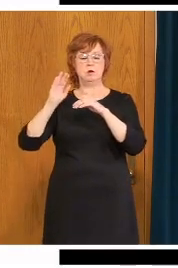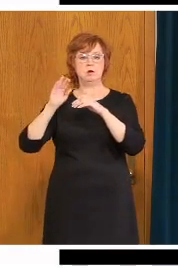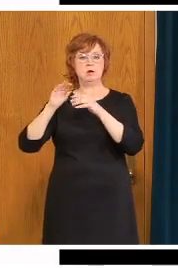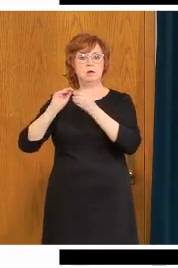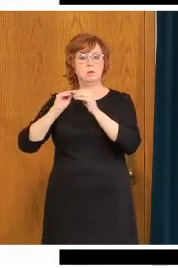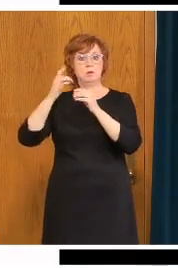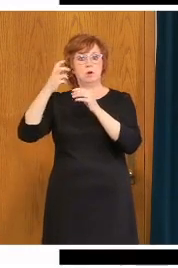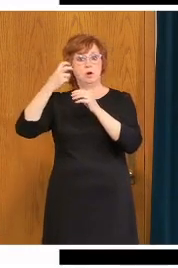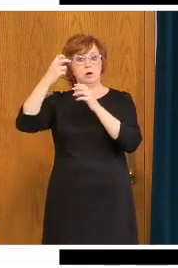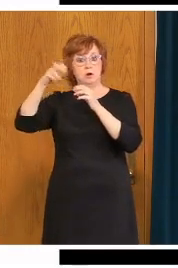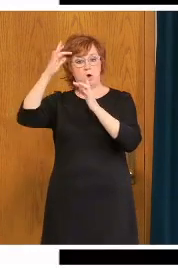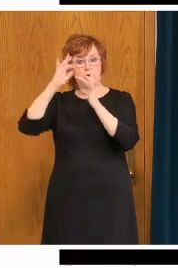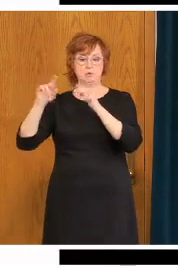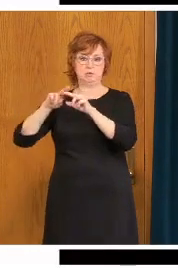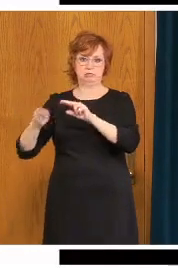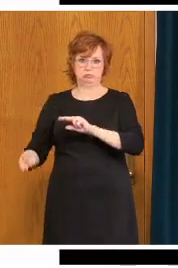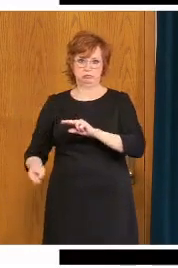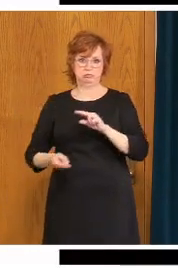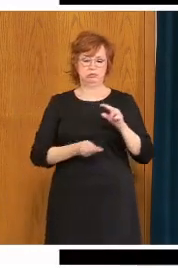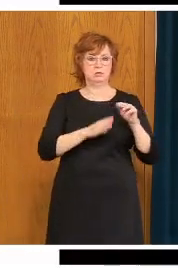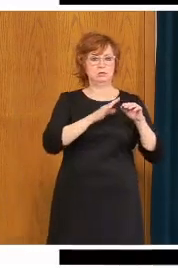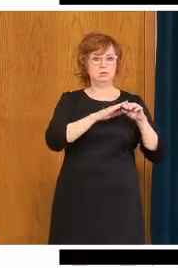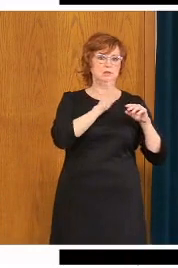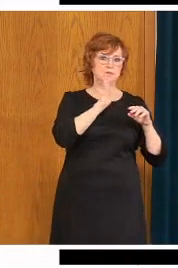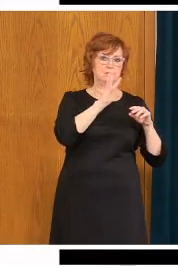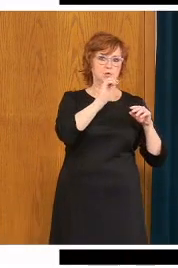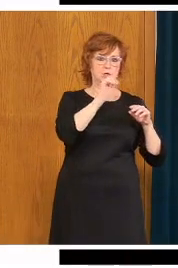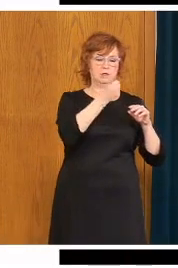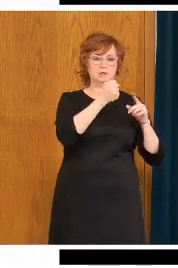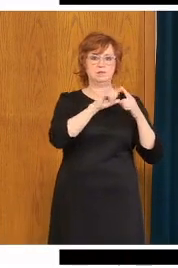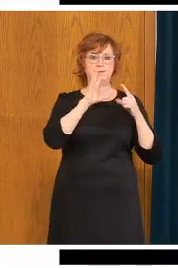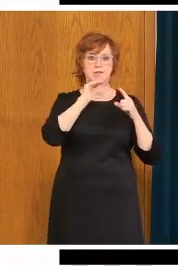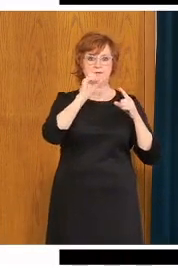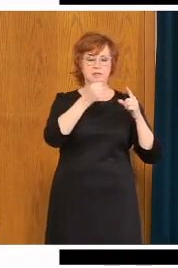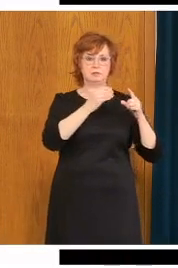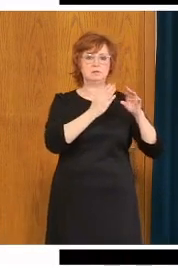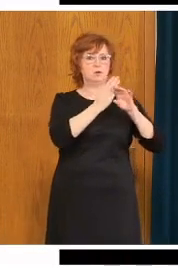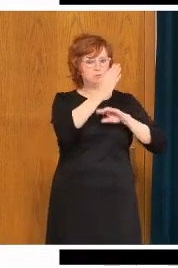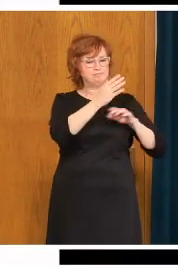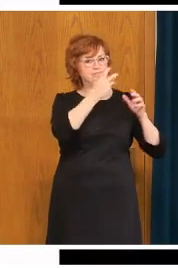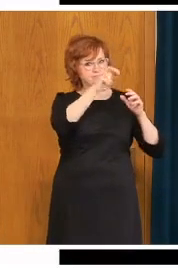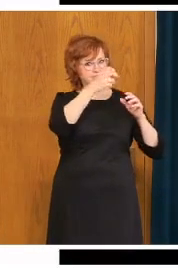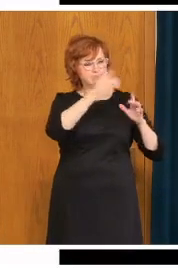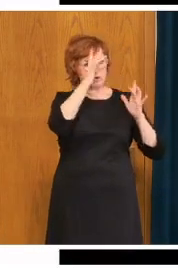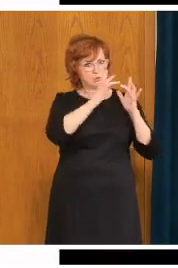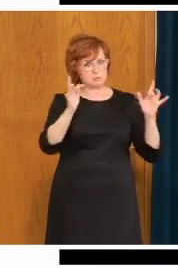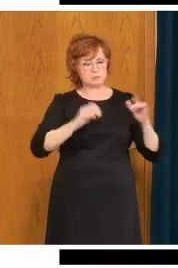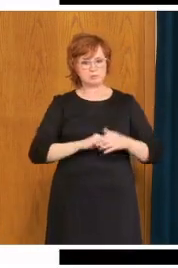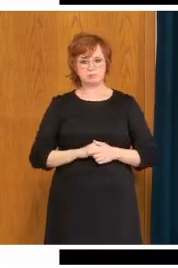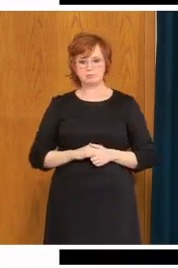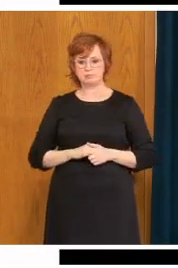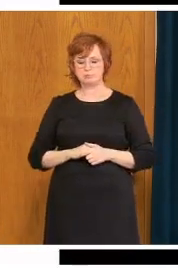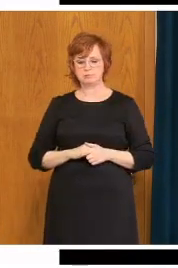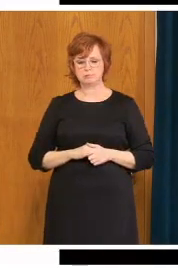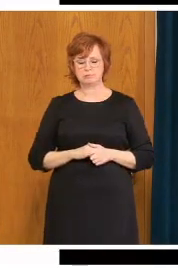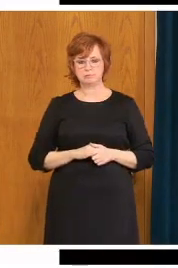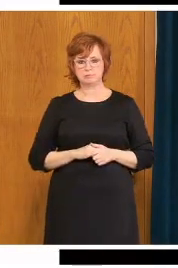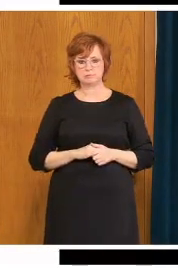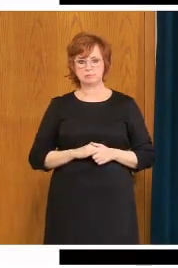still not vaccinated, 60 and older, please, once you're eligible, you're always eligible. Please do get vaccinated with